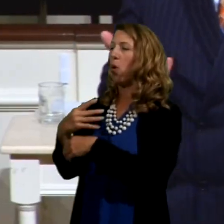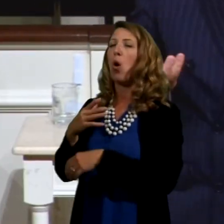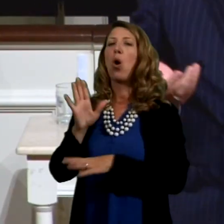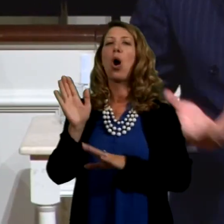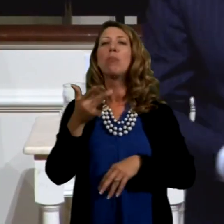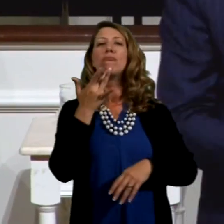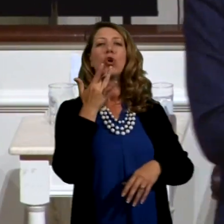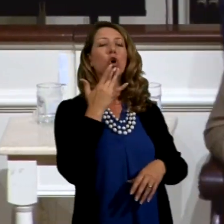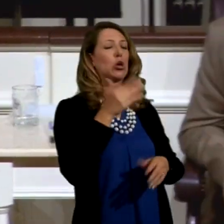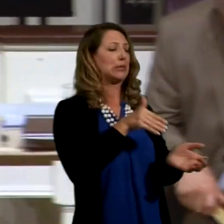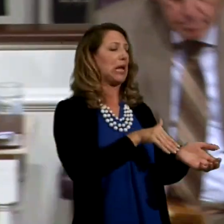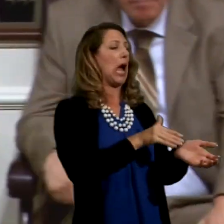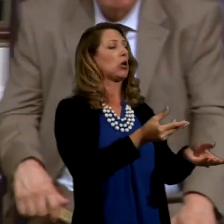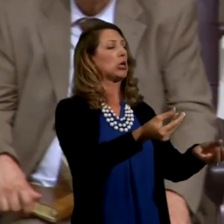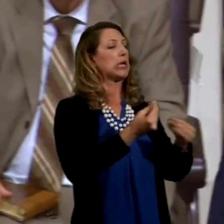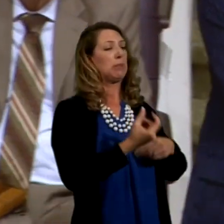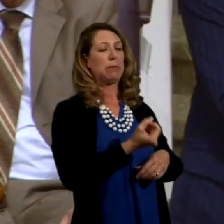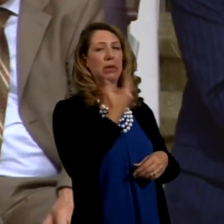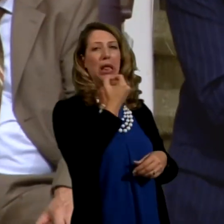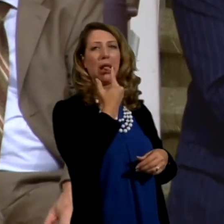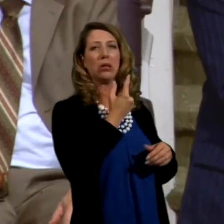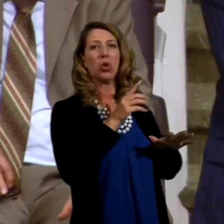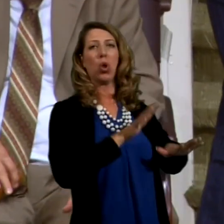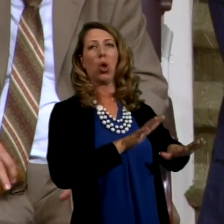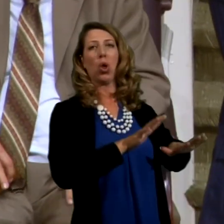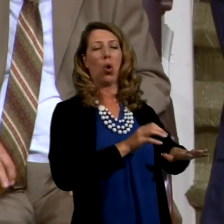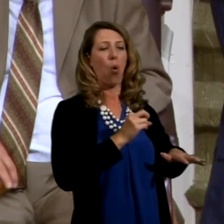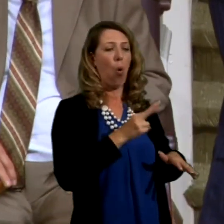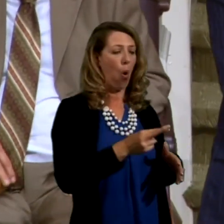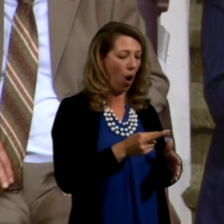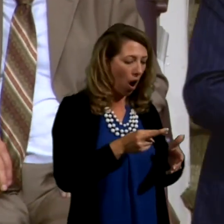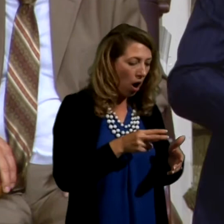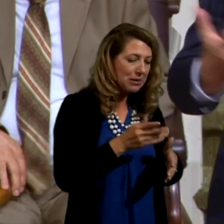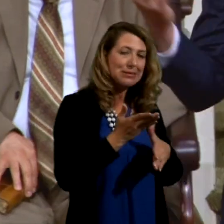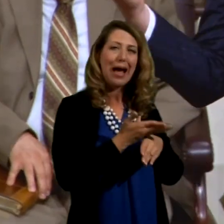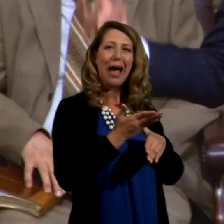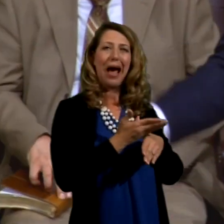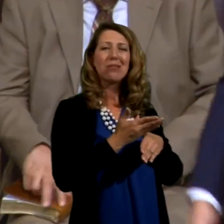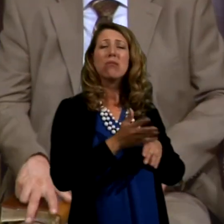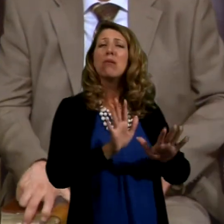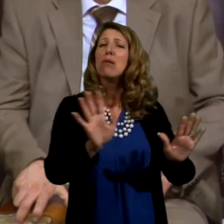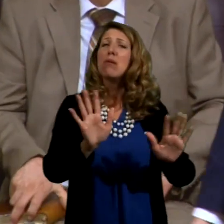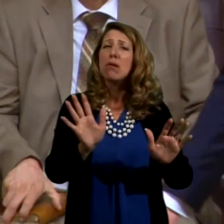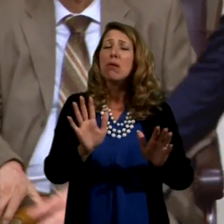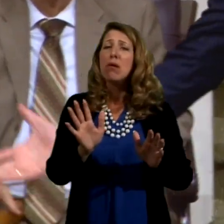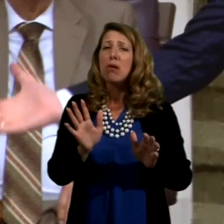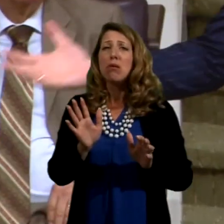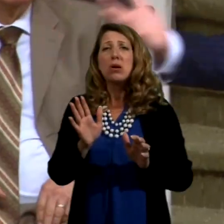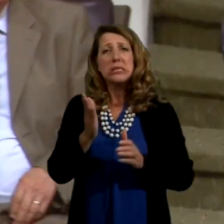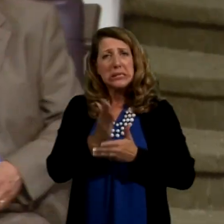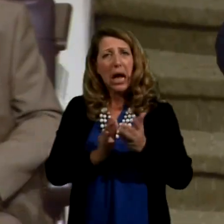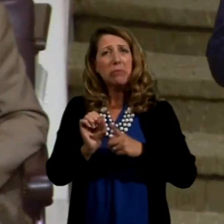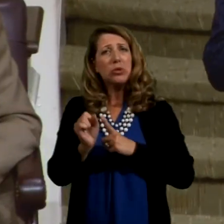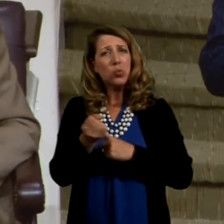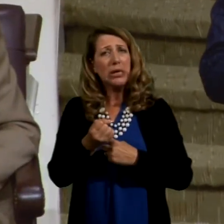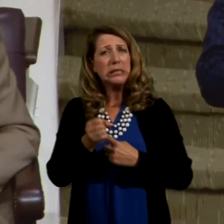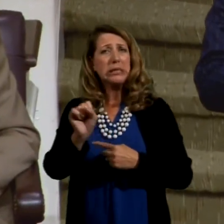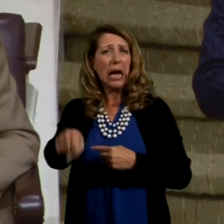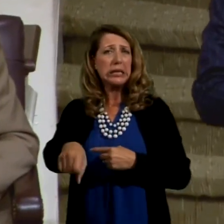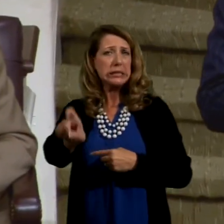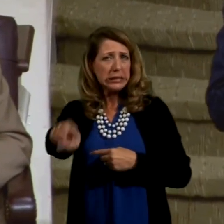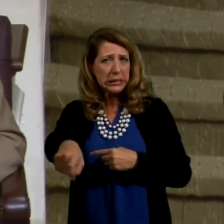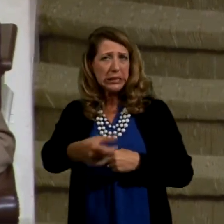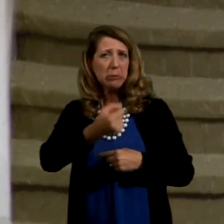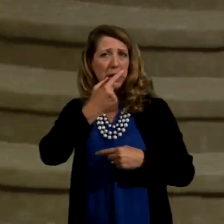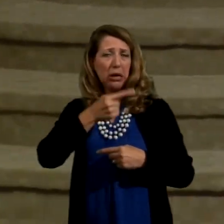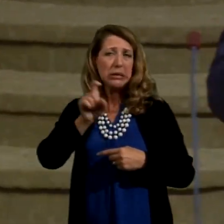peace instead of principles for your peace. I'm not saying there's nothing wrong. There are some situations that might do, but some